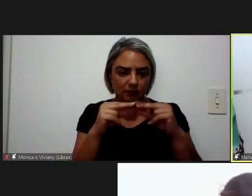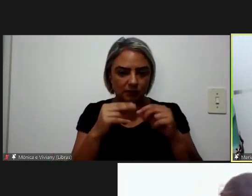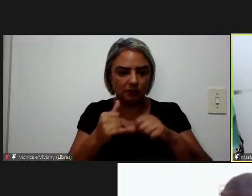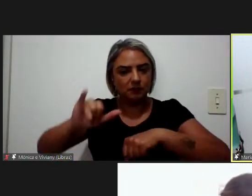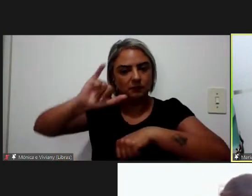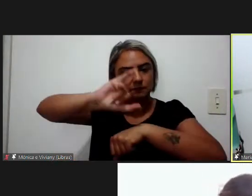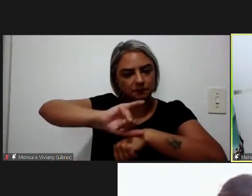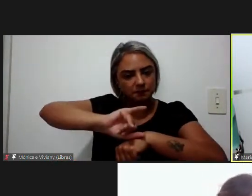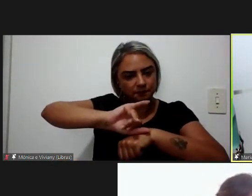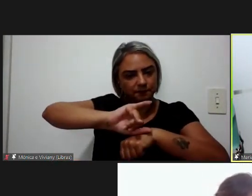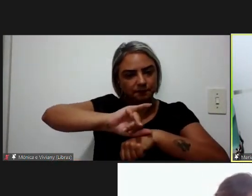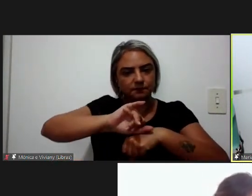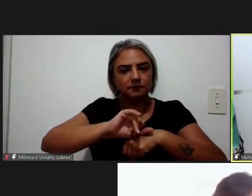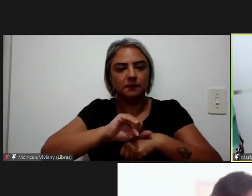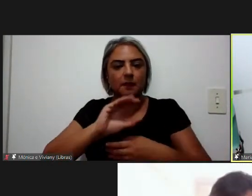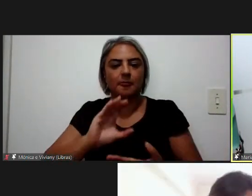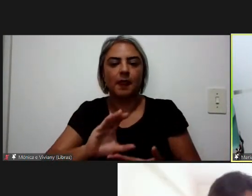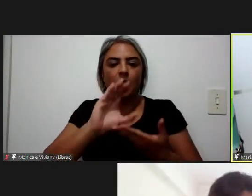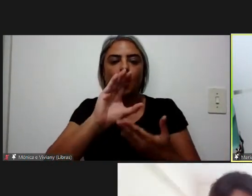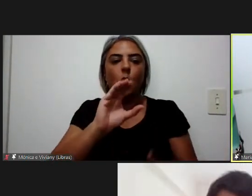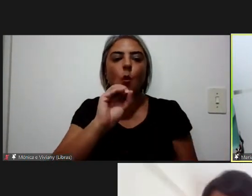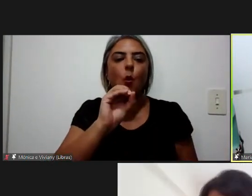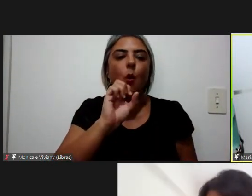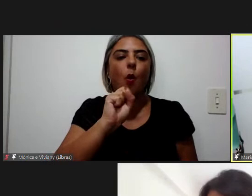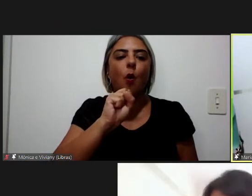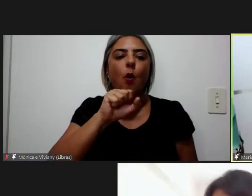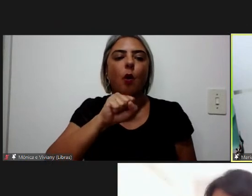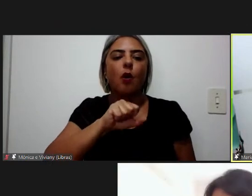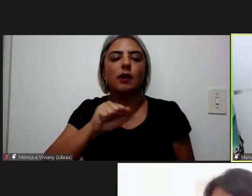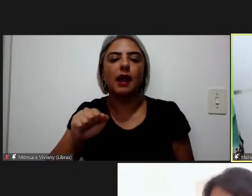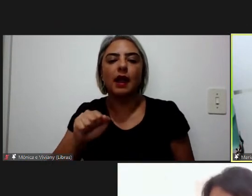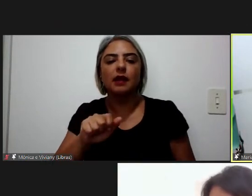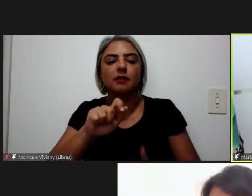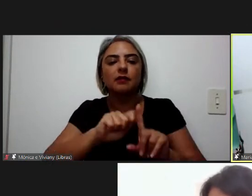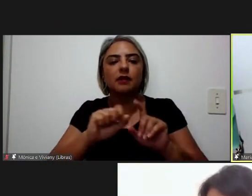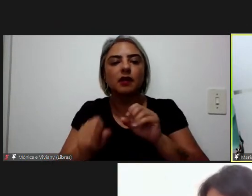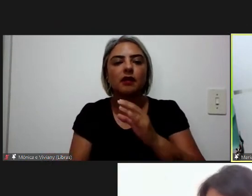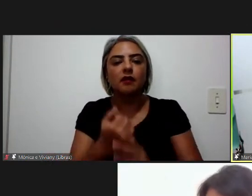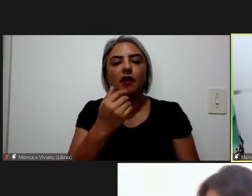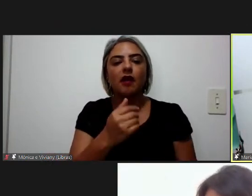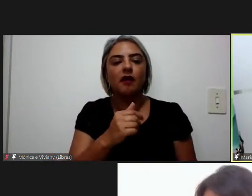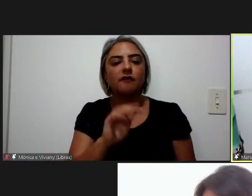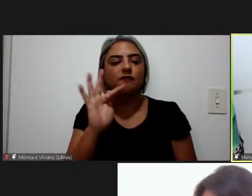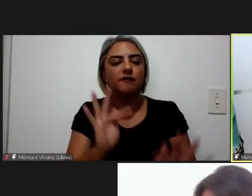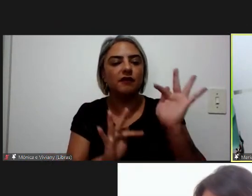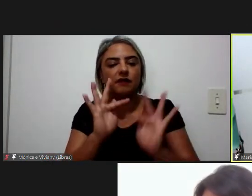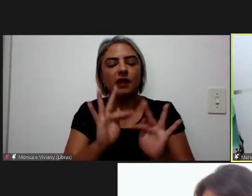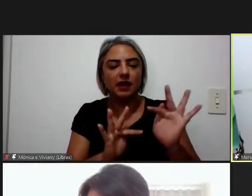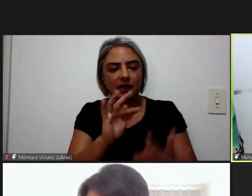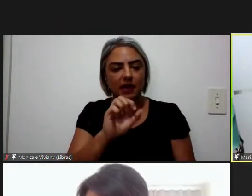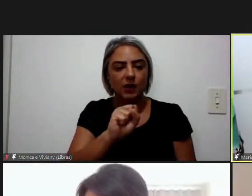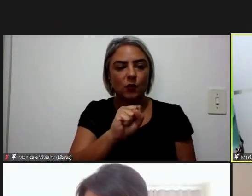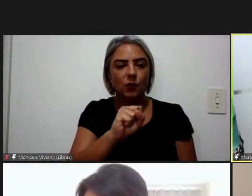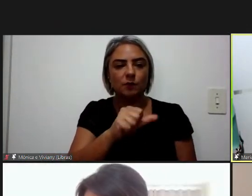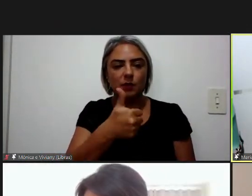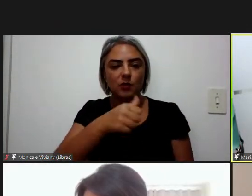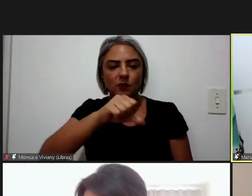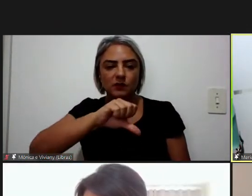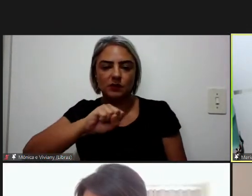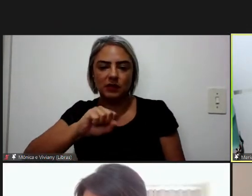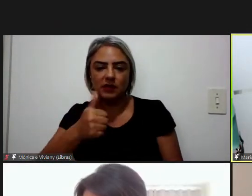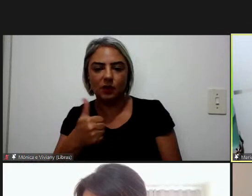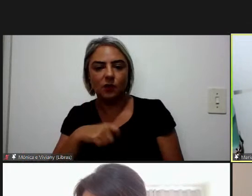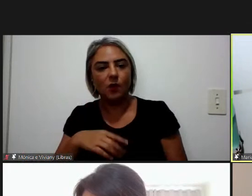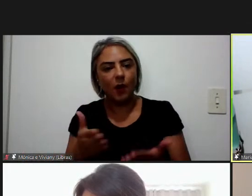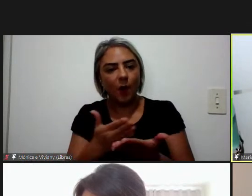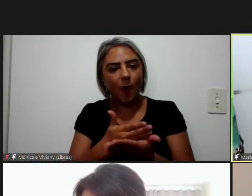states and the federal district. CONAS was created in 1982, so we have